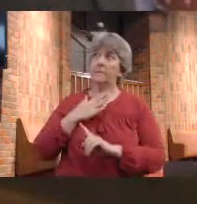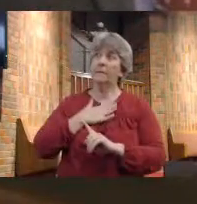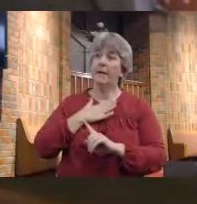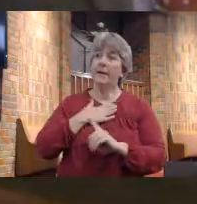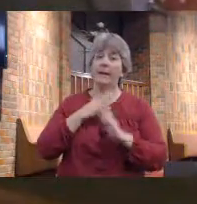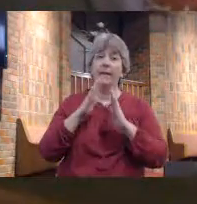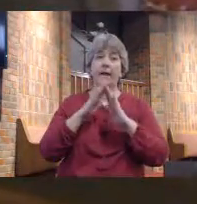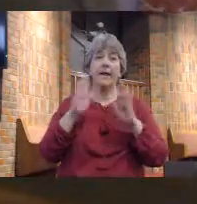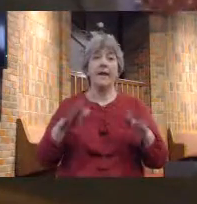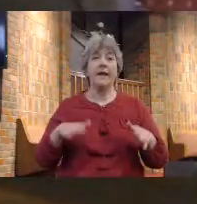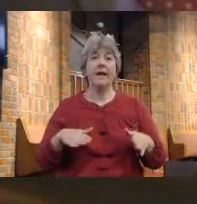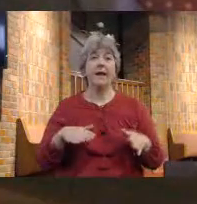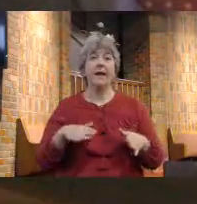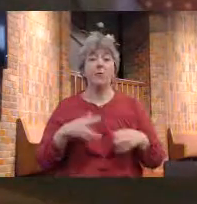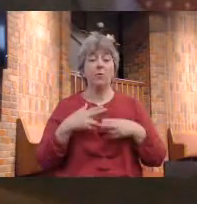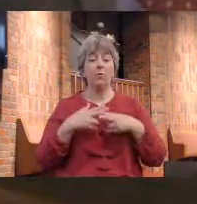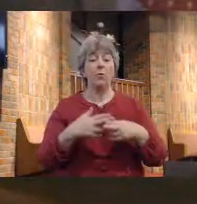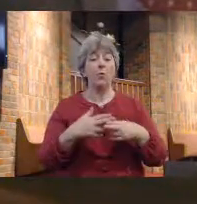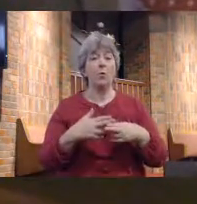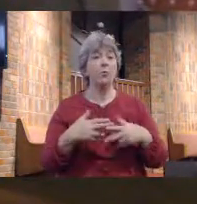should be called a house of prayer.